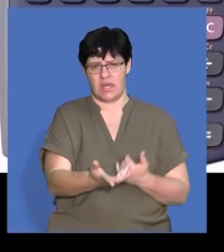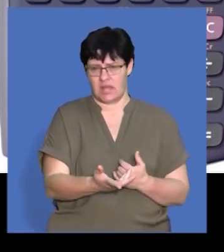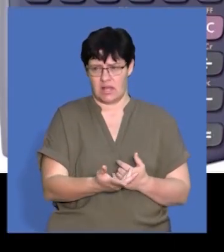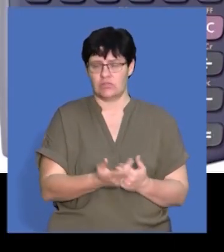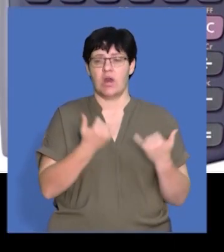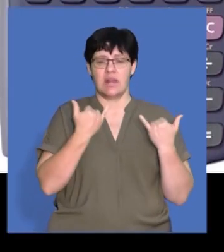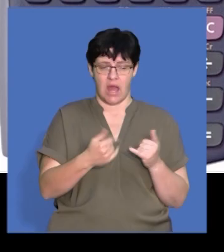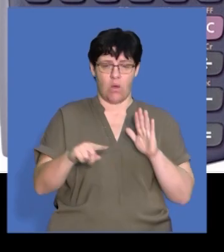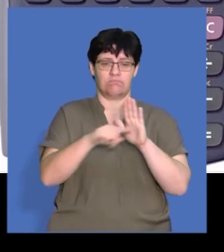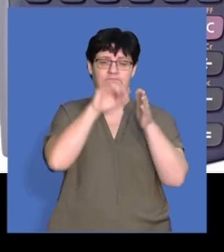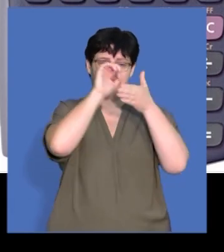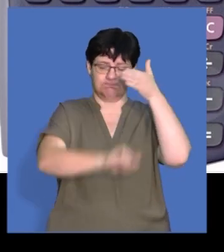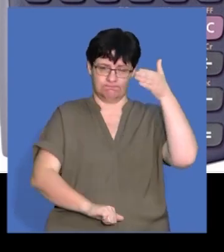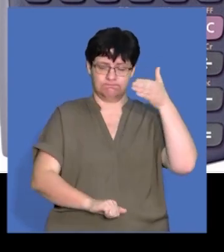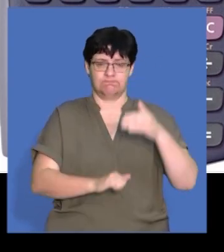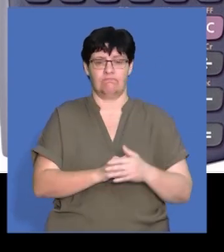to actually minus